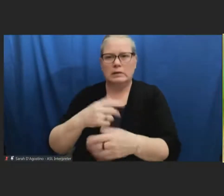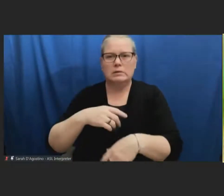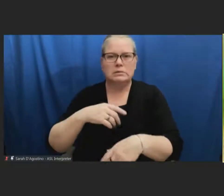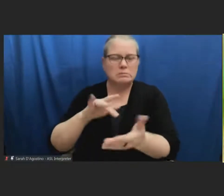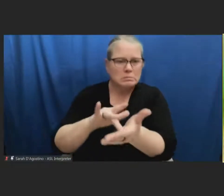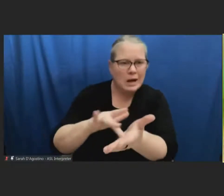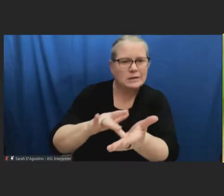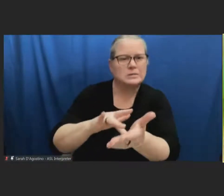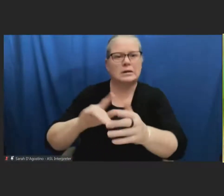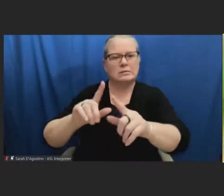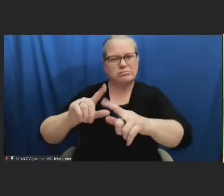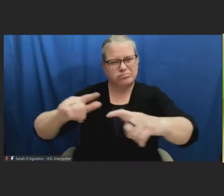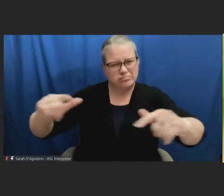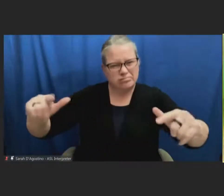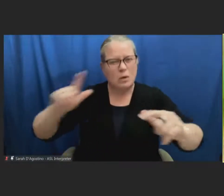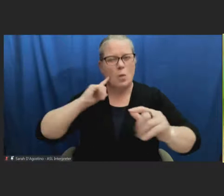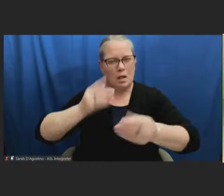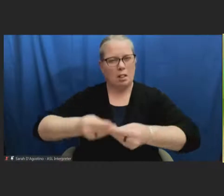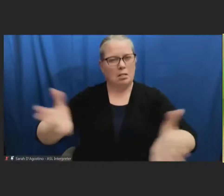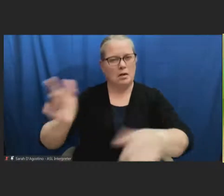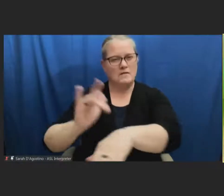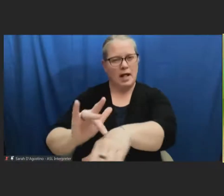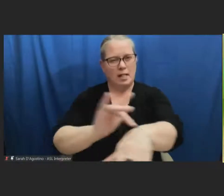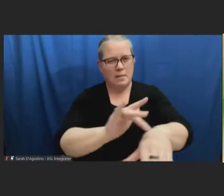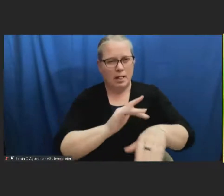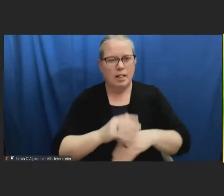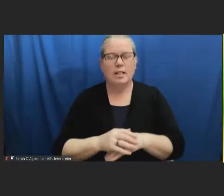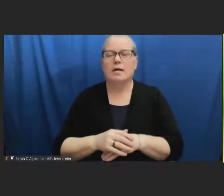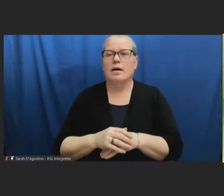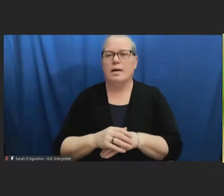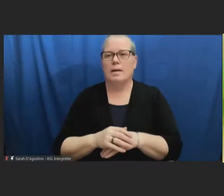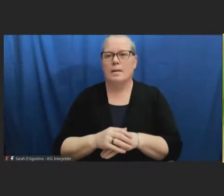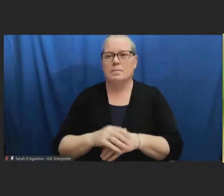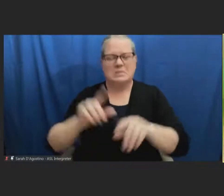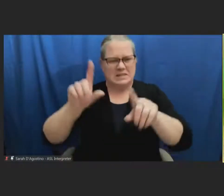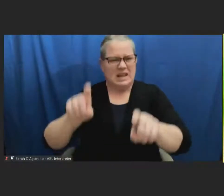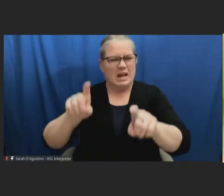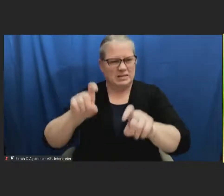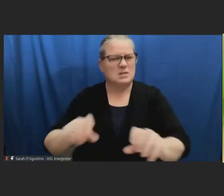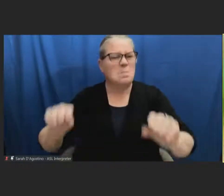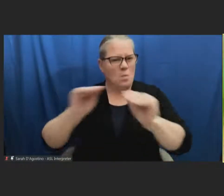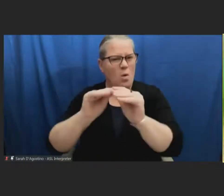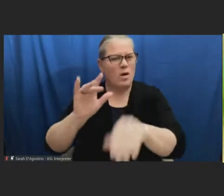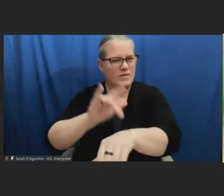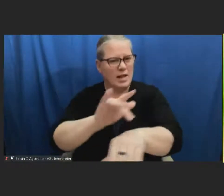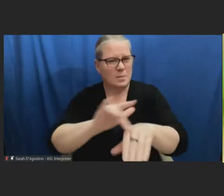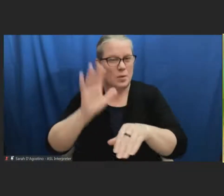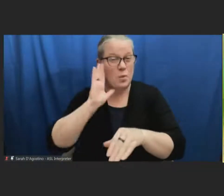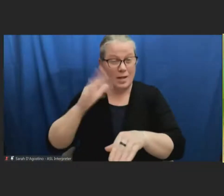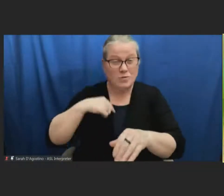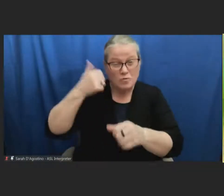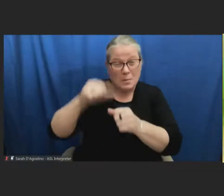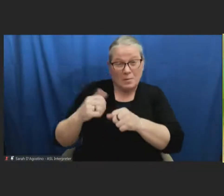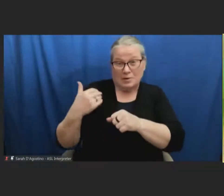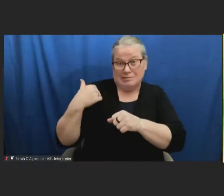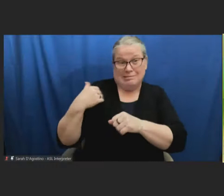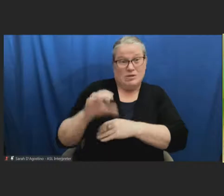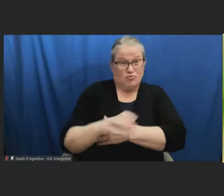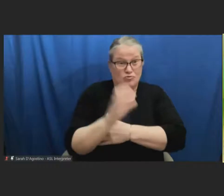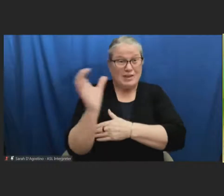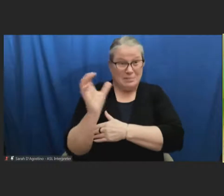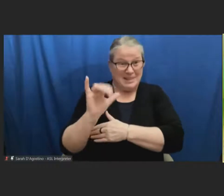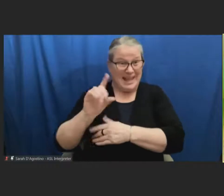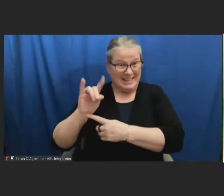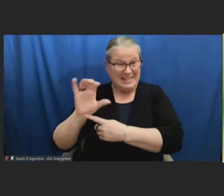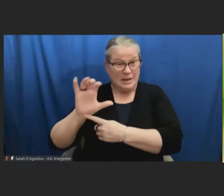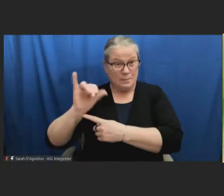have a situation like we did here where we ran out of tests briefly or didn't have enough, certainly around the Christmas time period. And we're also going to see the